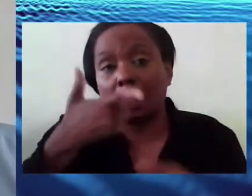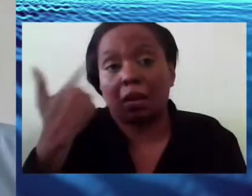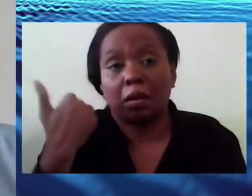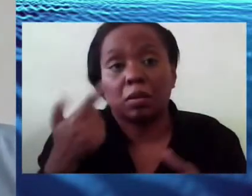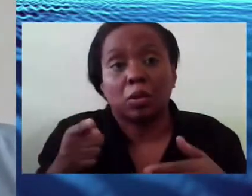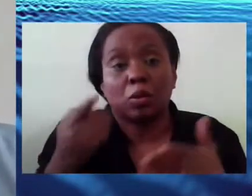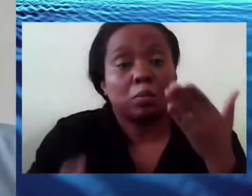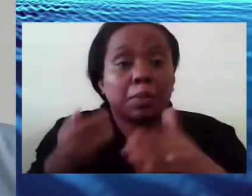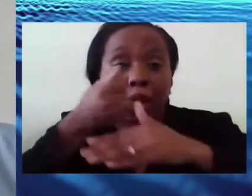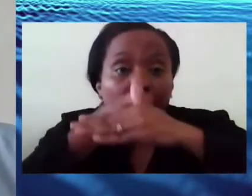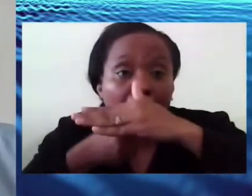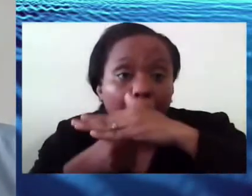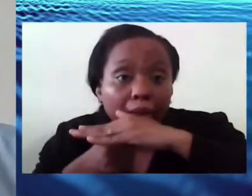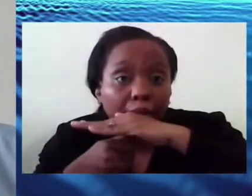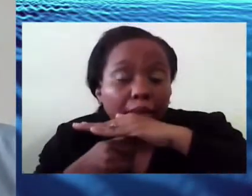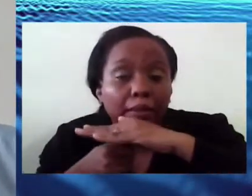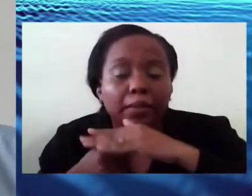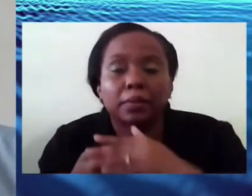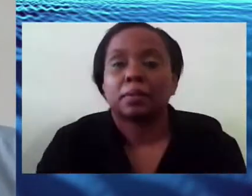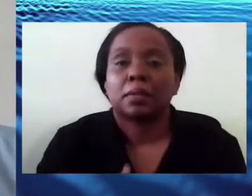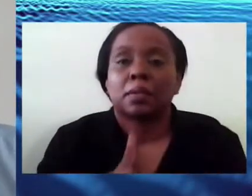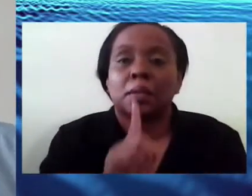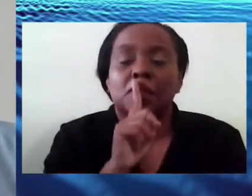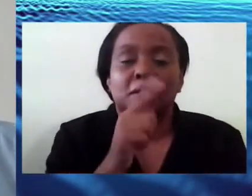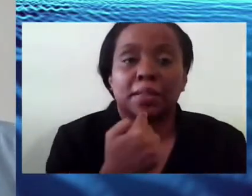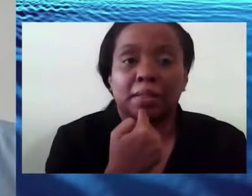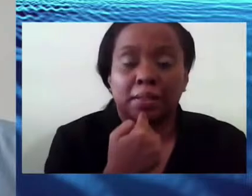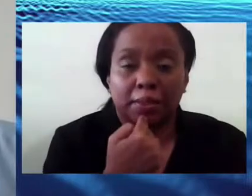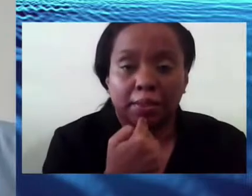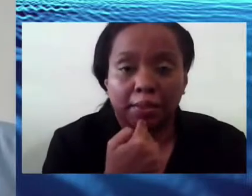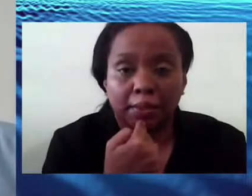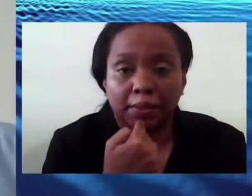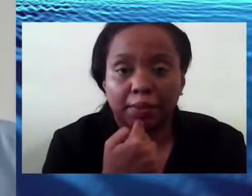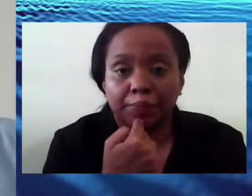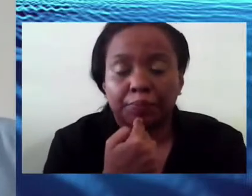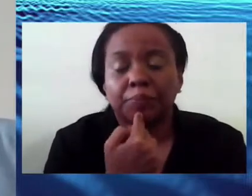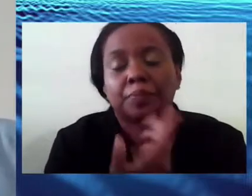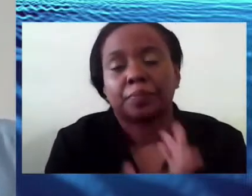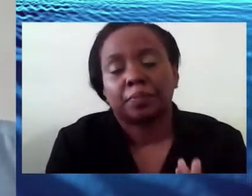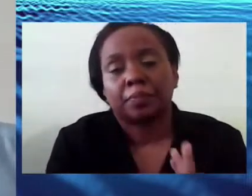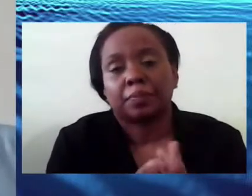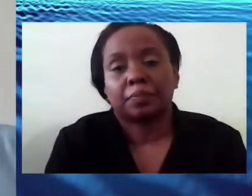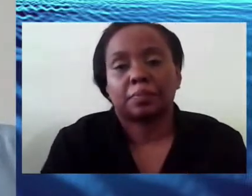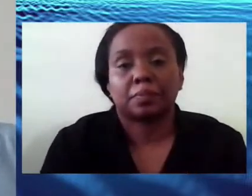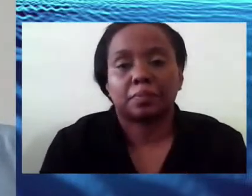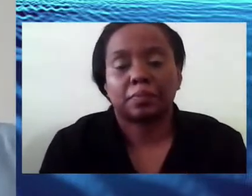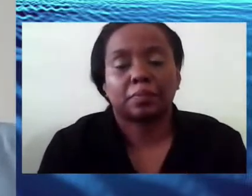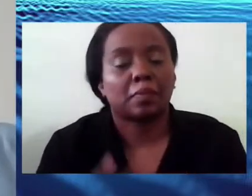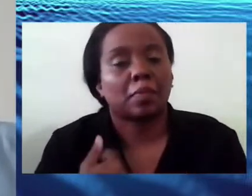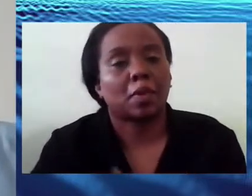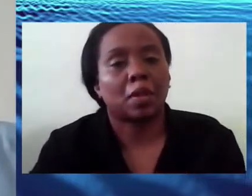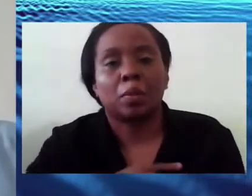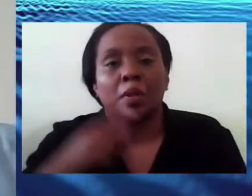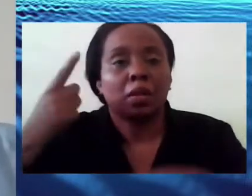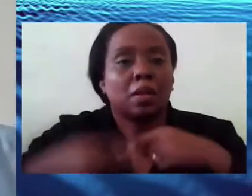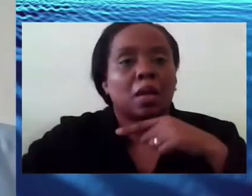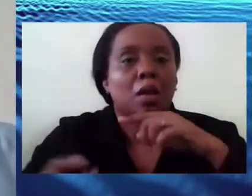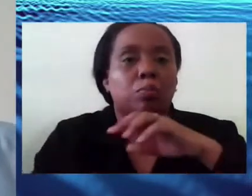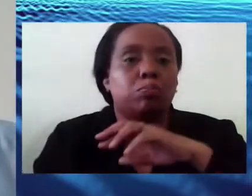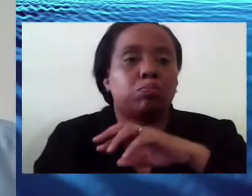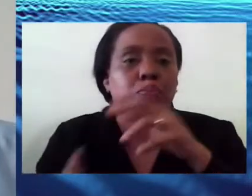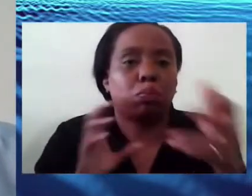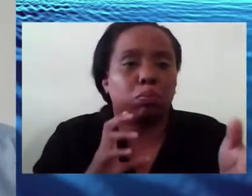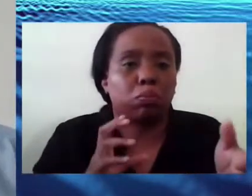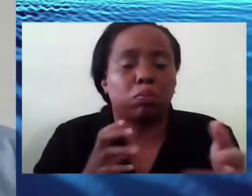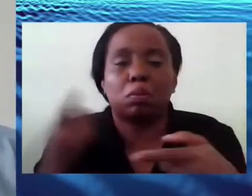a serious thing. And it's a serious thing because we cannot afford to slip up. We cannot afford